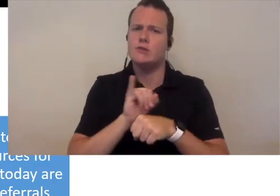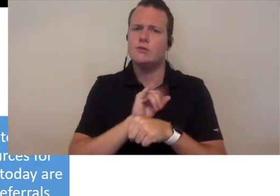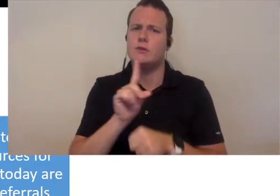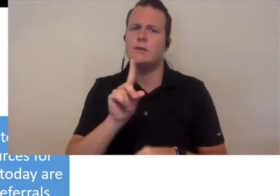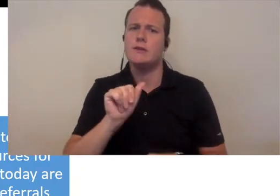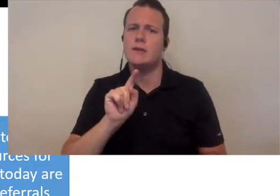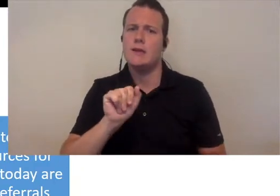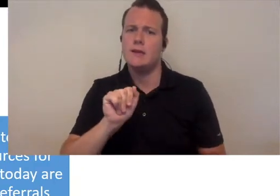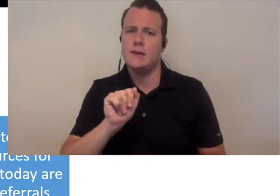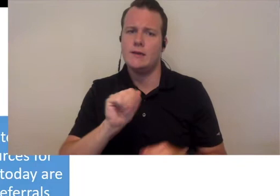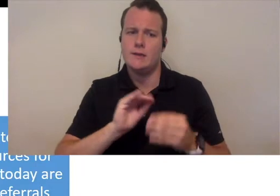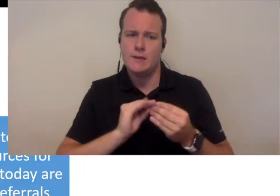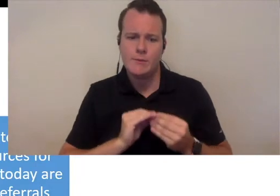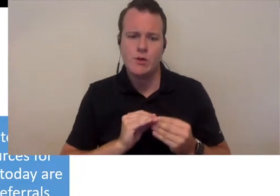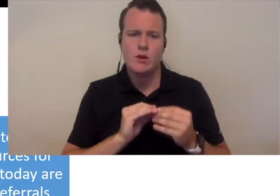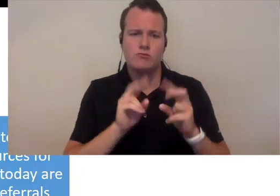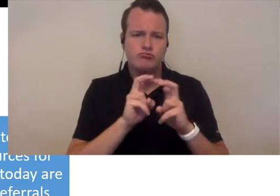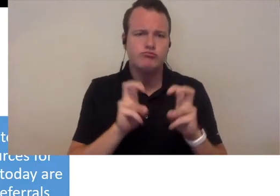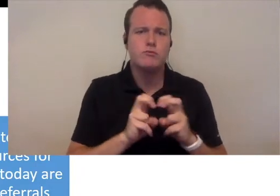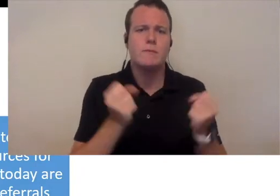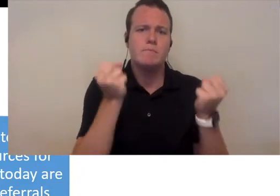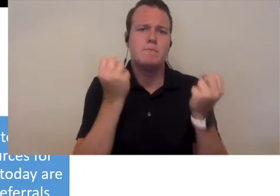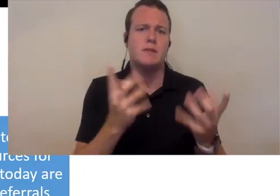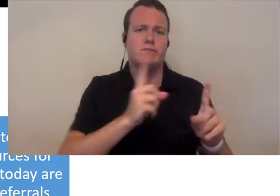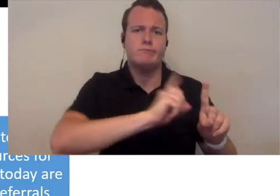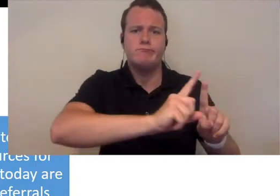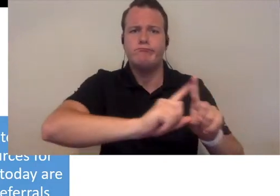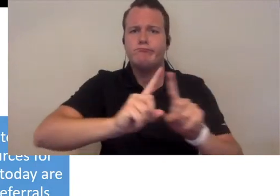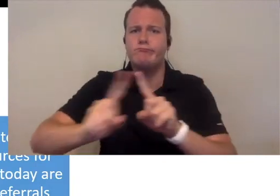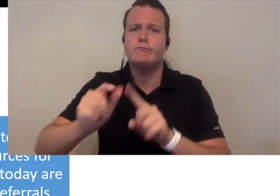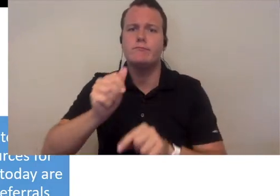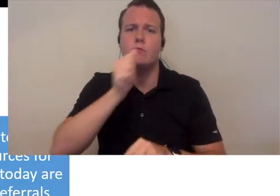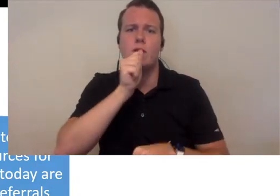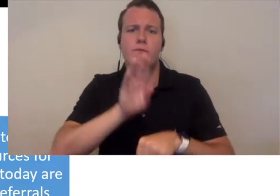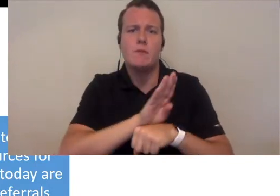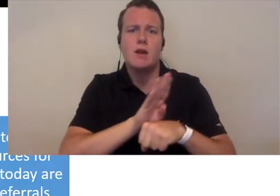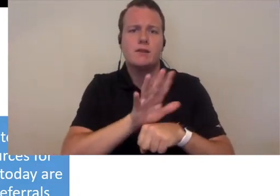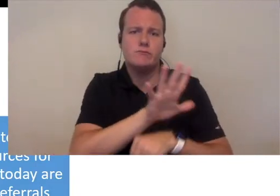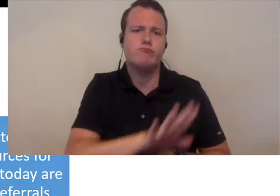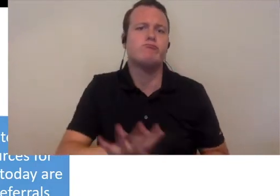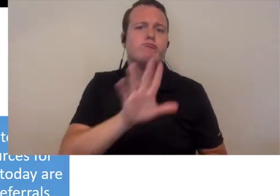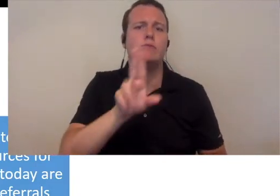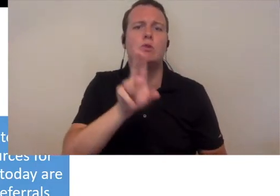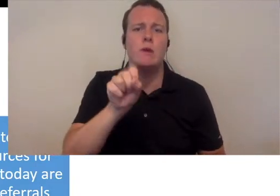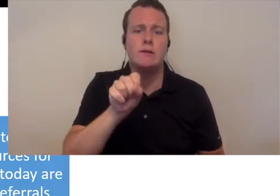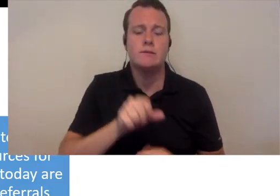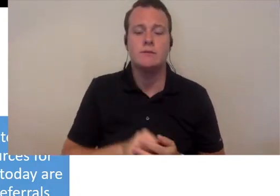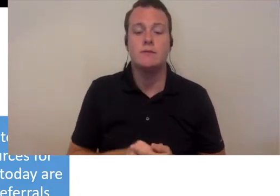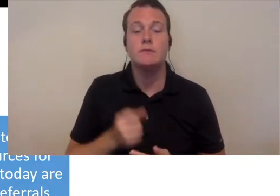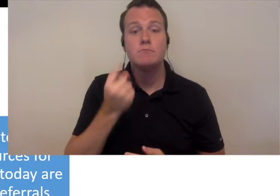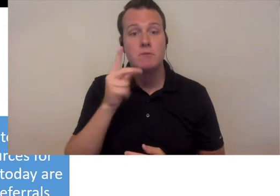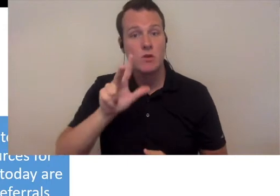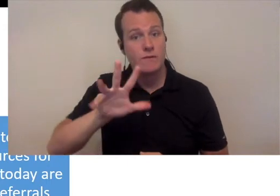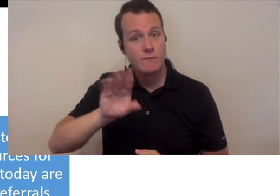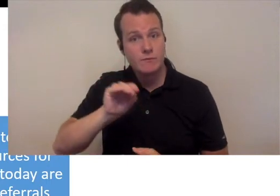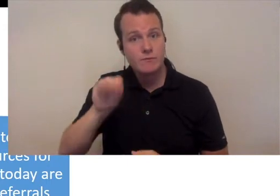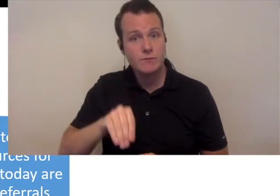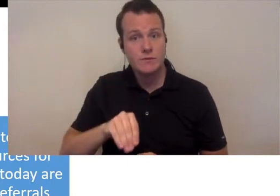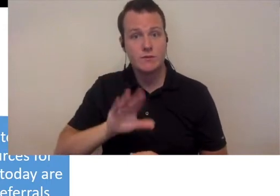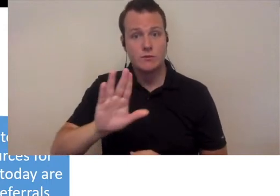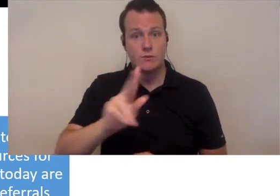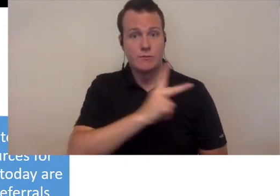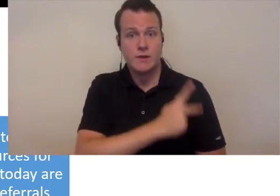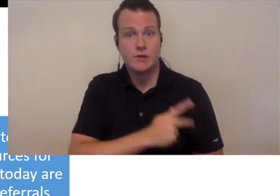looking at a number of private practices across the country. And if we look at that, if you look at 35% of